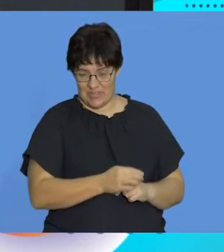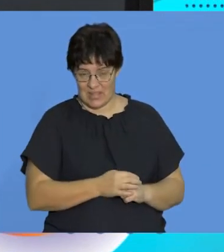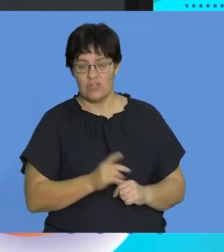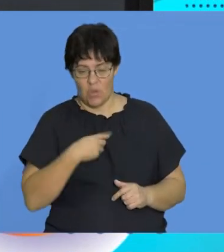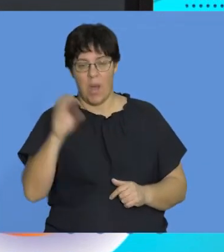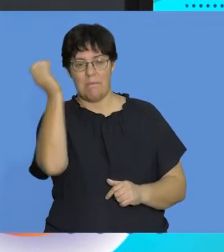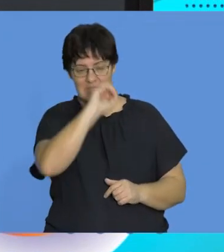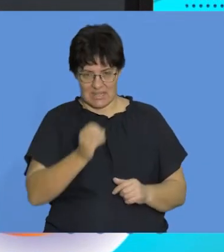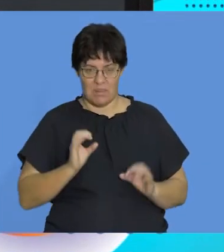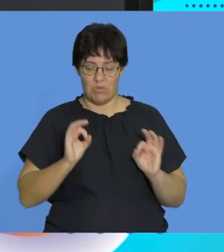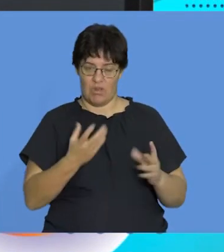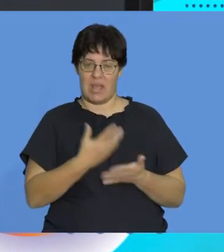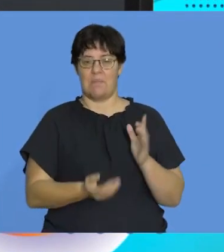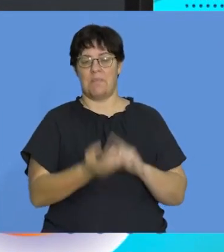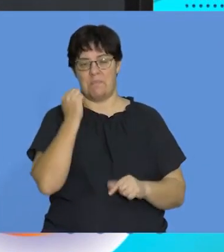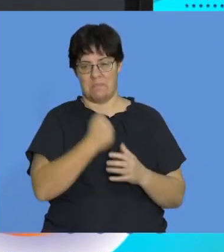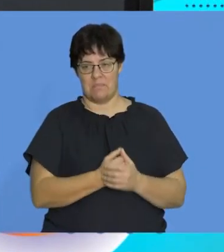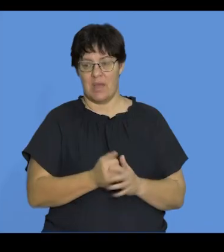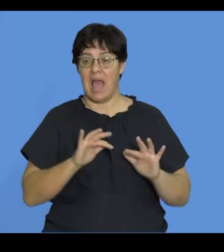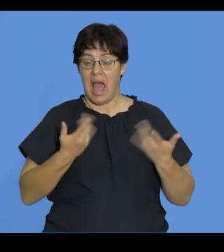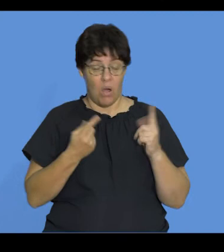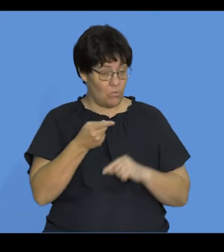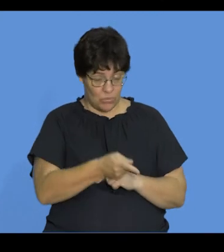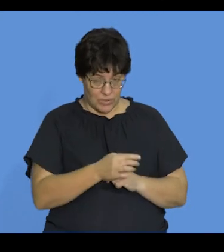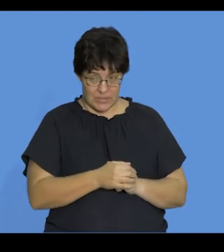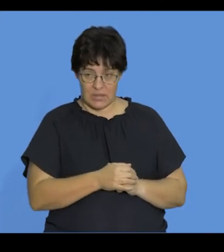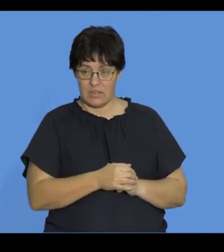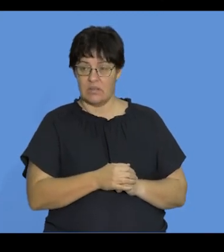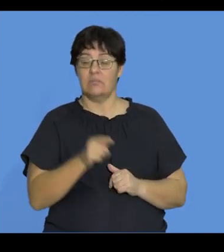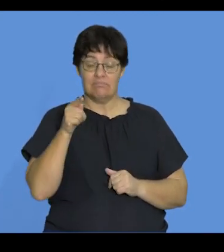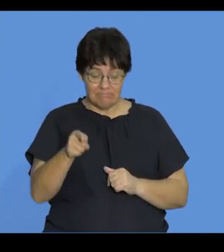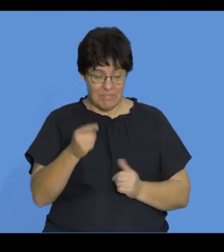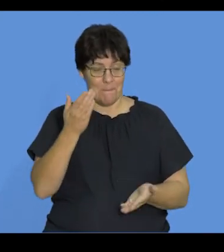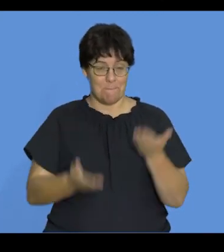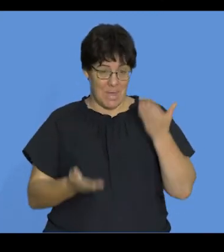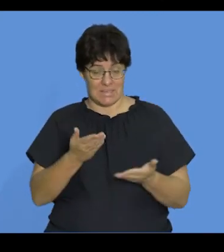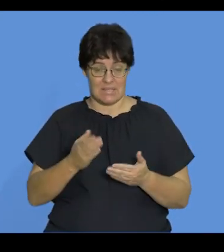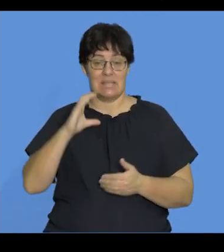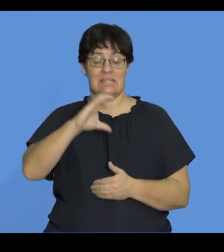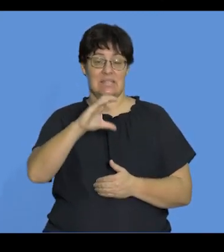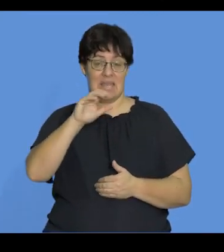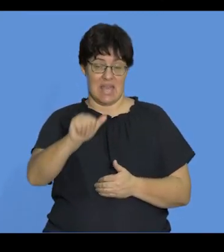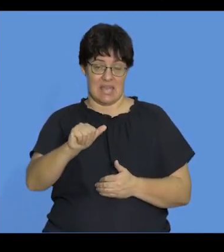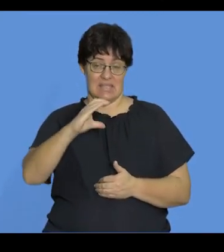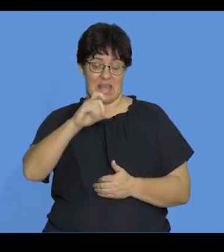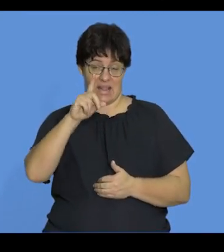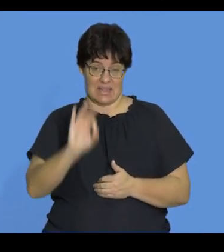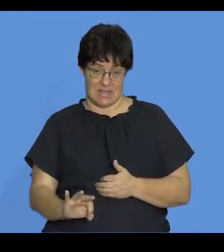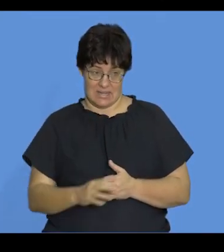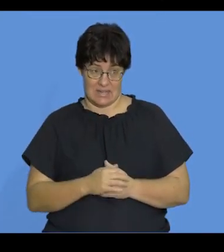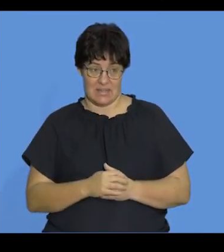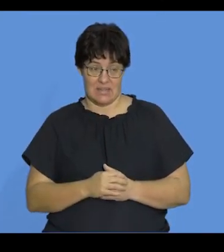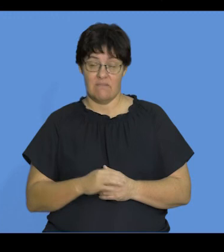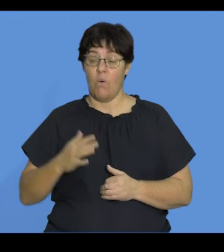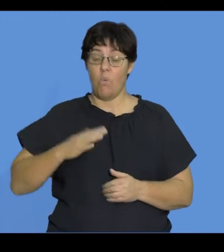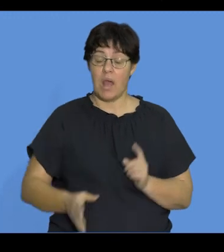to determine the percentage purity, right? So how do we move from this? Now, this is the actual mass of calcium carbonate, right?